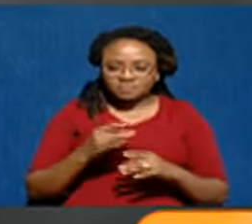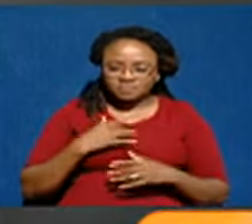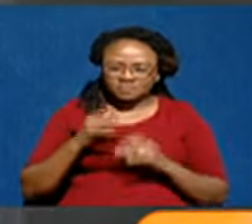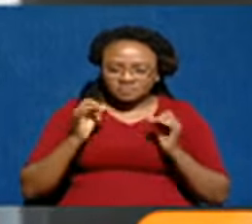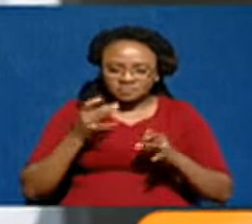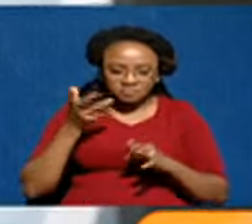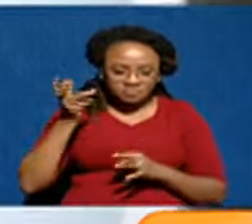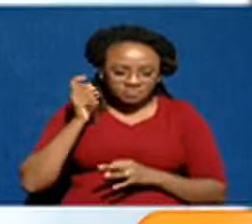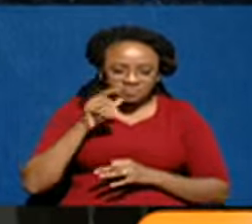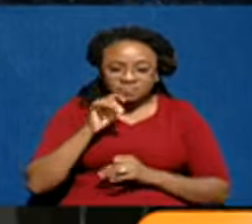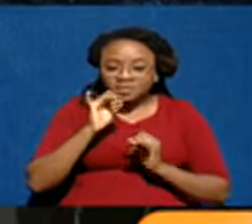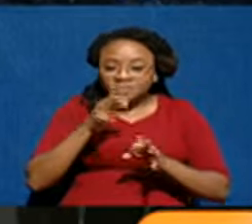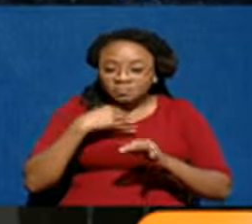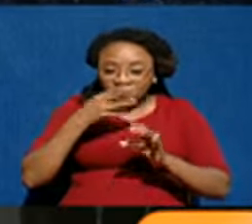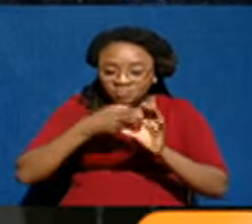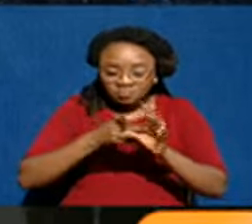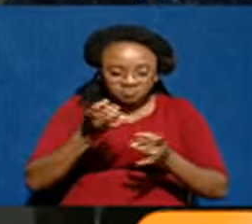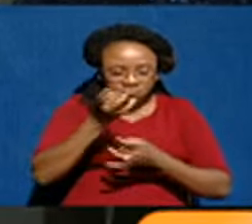to participate, simply dial